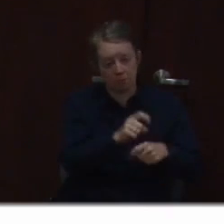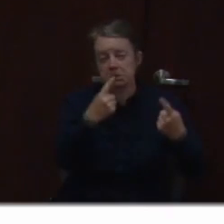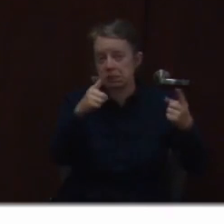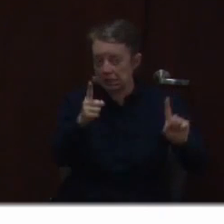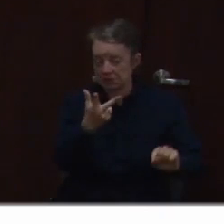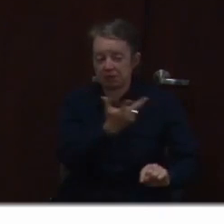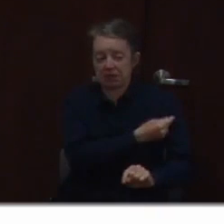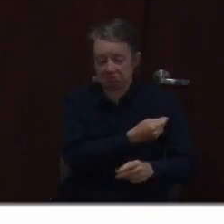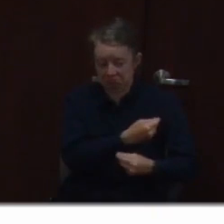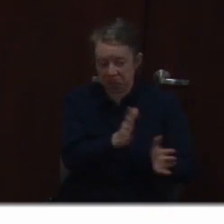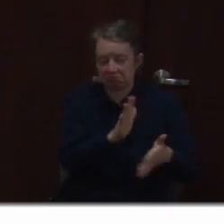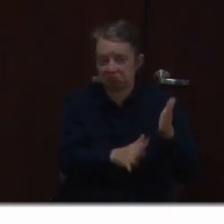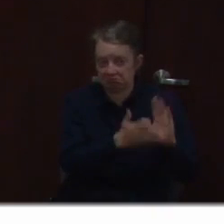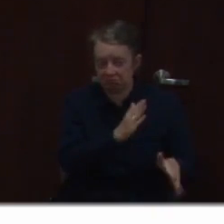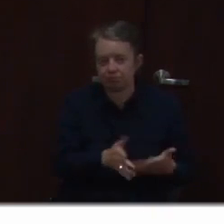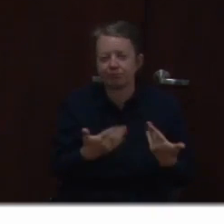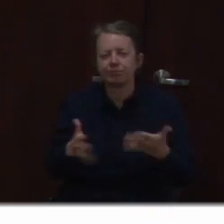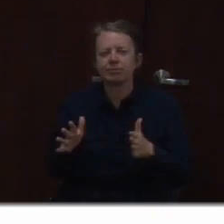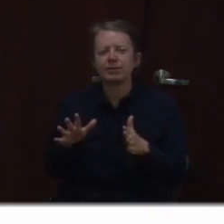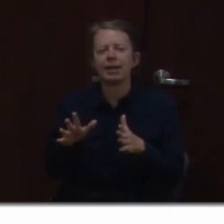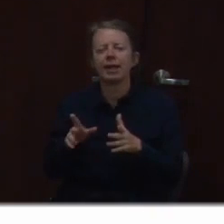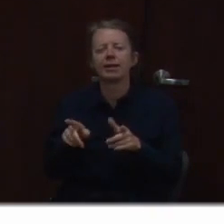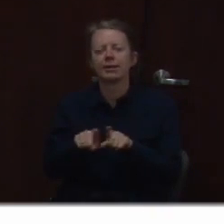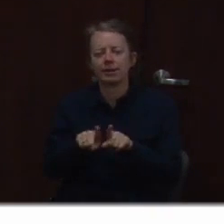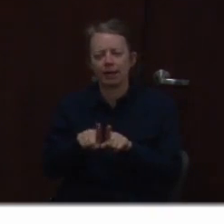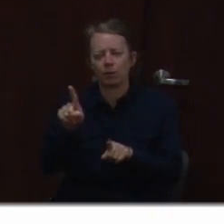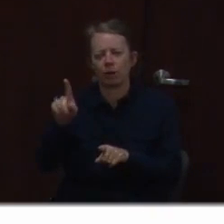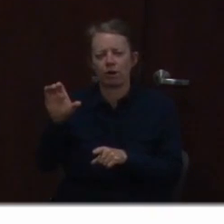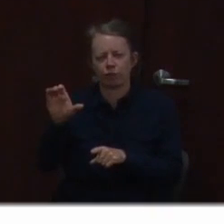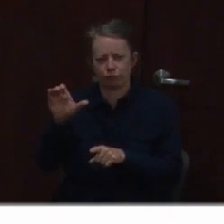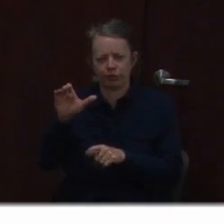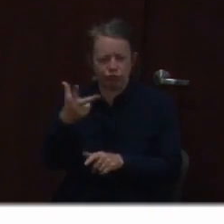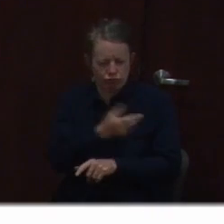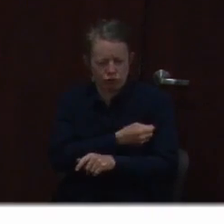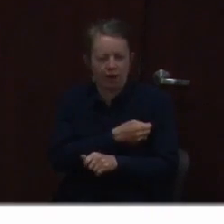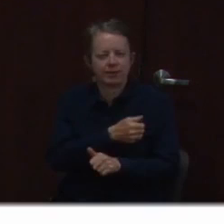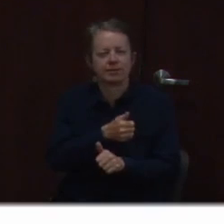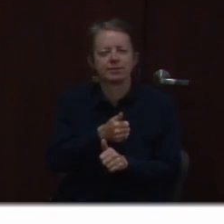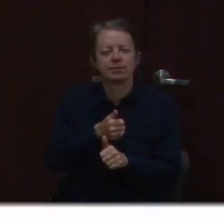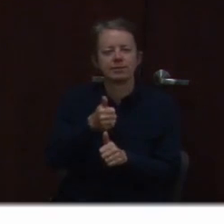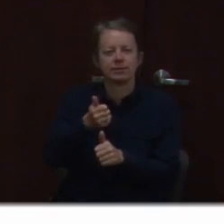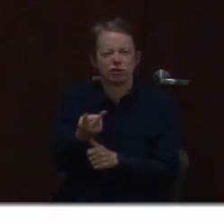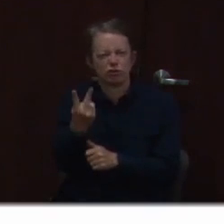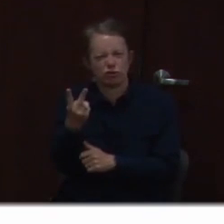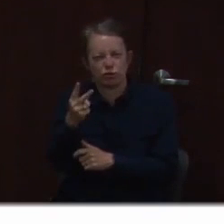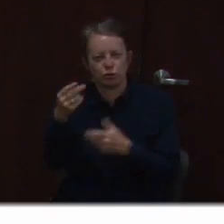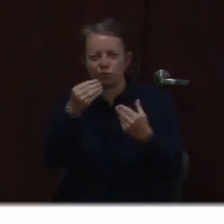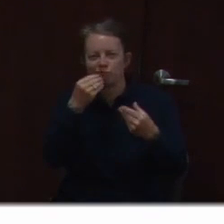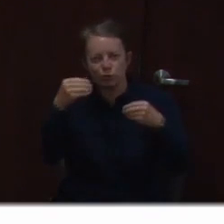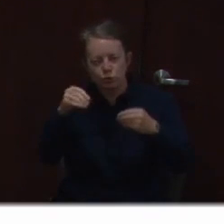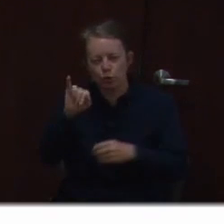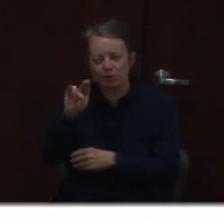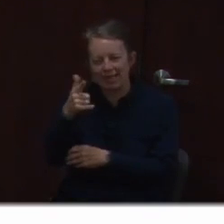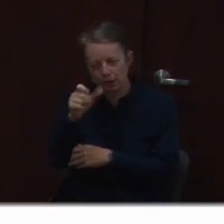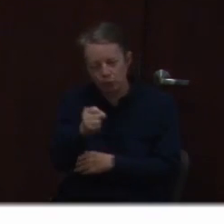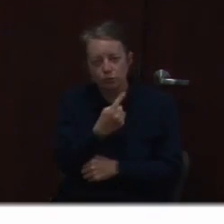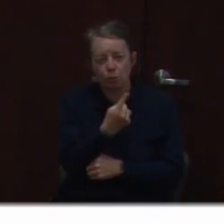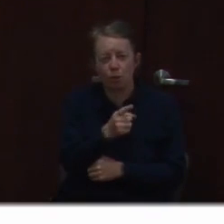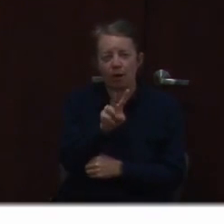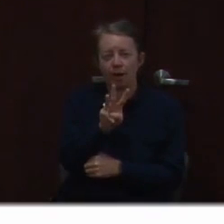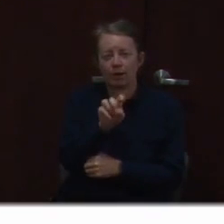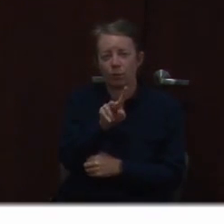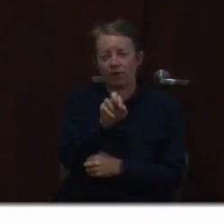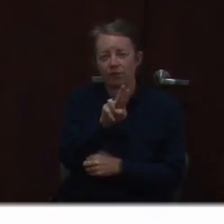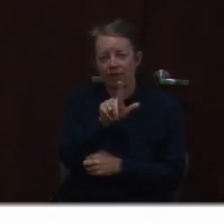in arms, and then 100 doses each to Ingalls pharmacies, one in Weaverville and one in Leicester, so that we had some